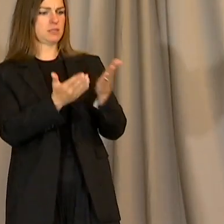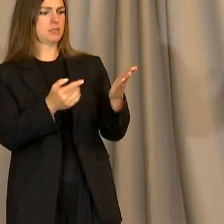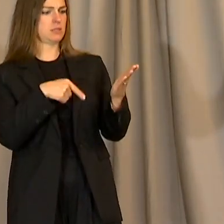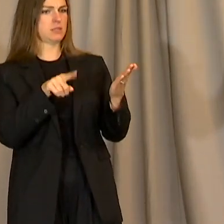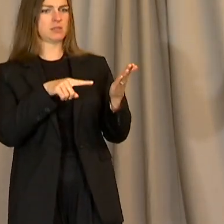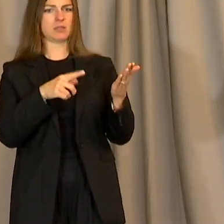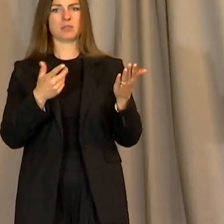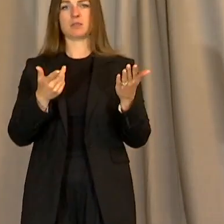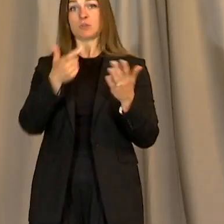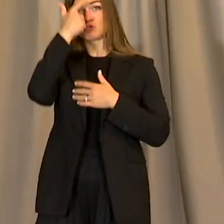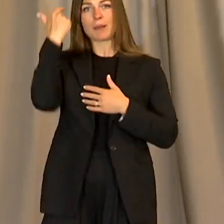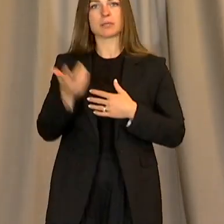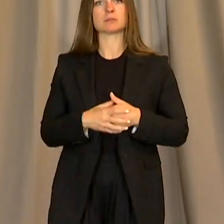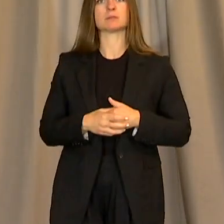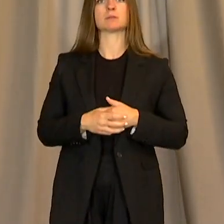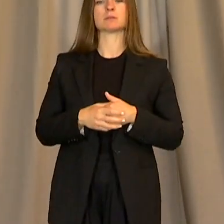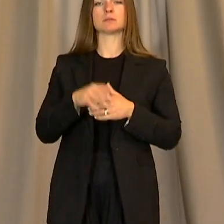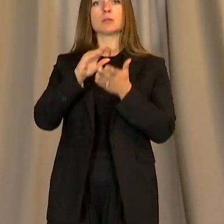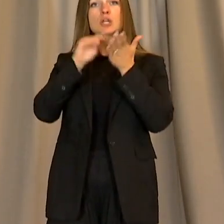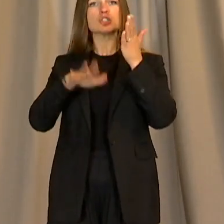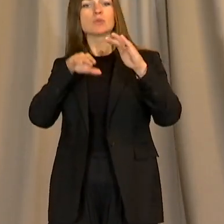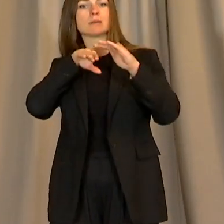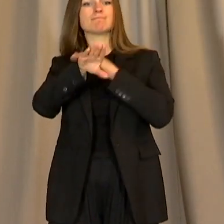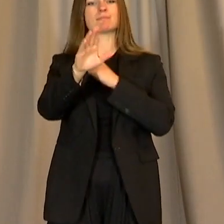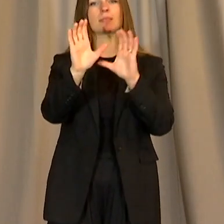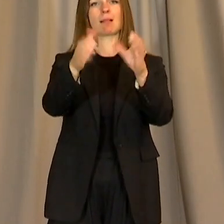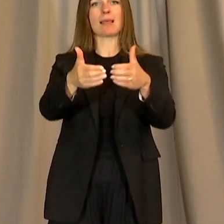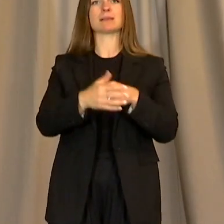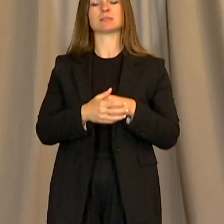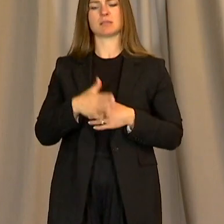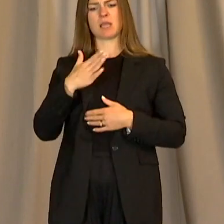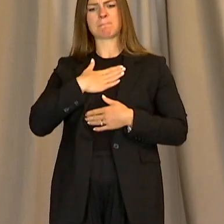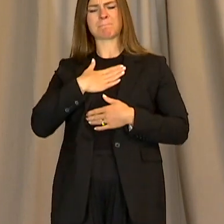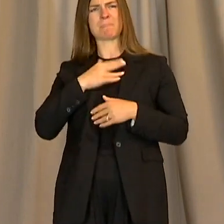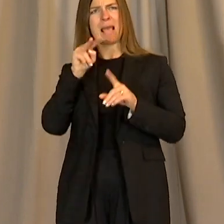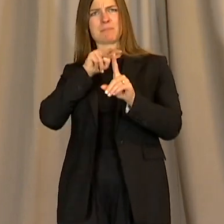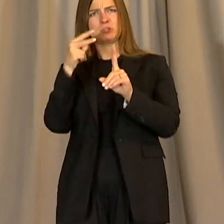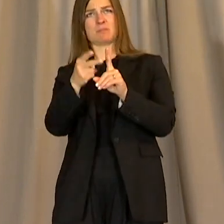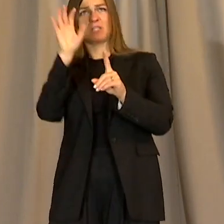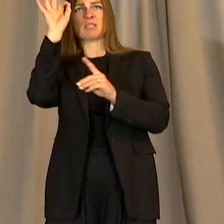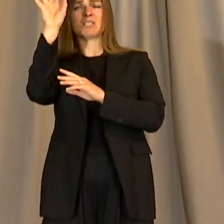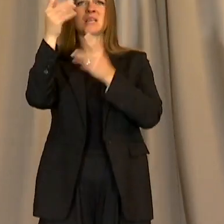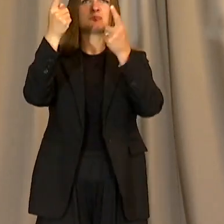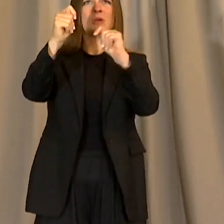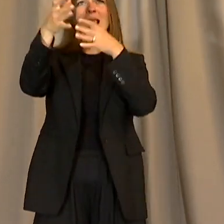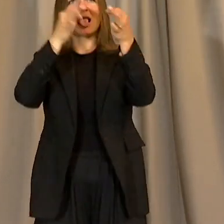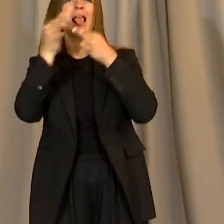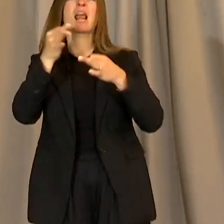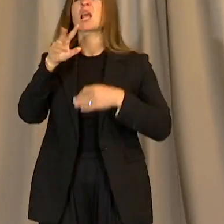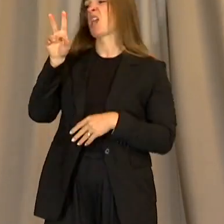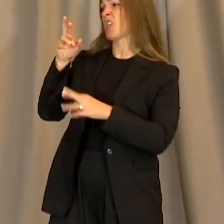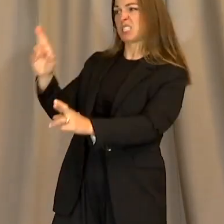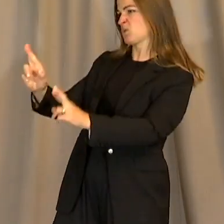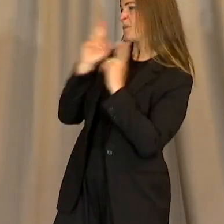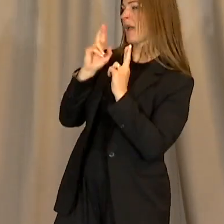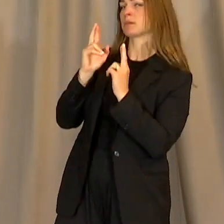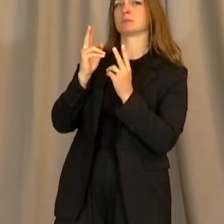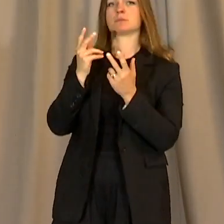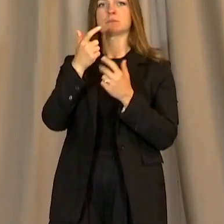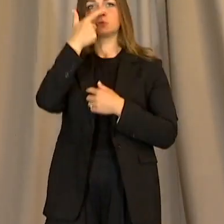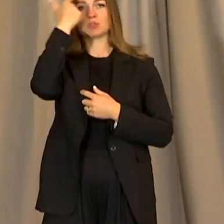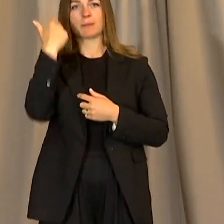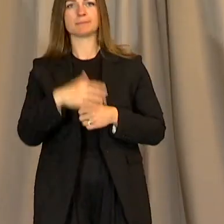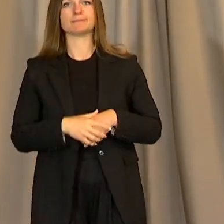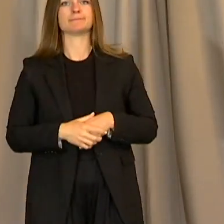they're trying to explain to you their position and you see that as disrespect, that's a trauma. If a parent comes and is disrespected when they